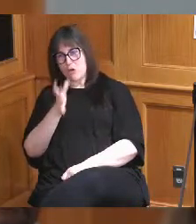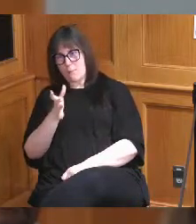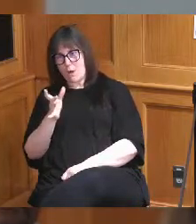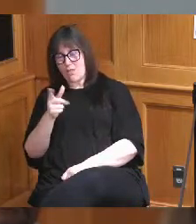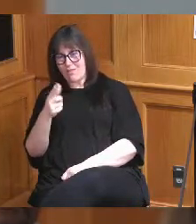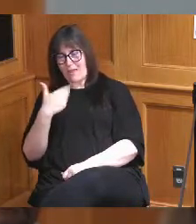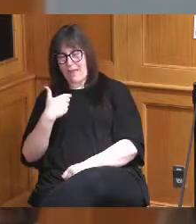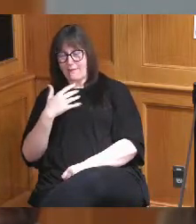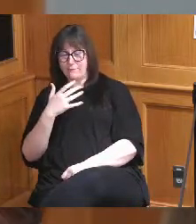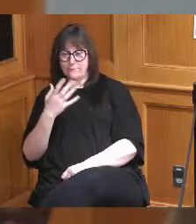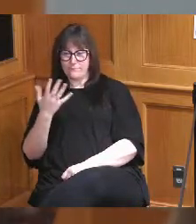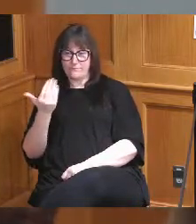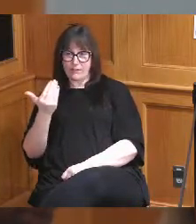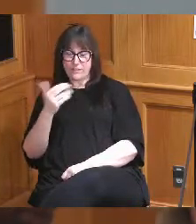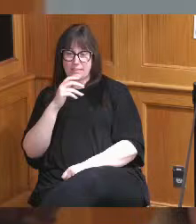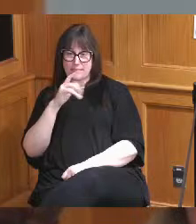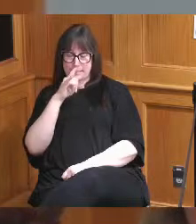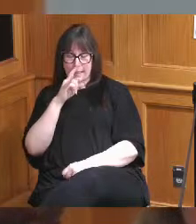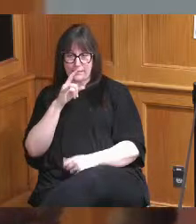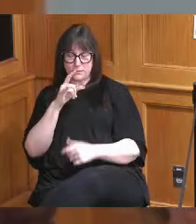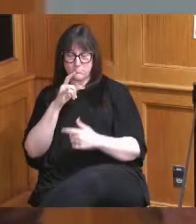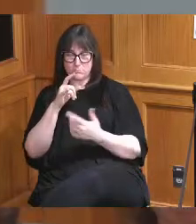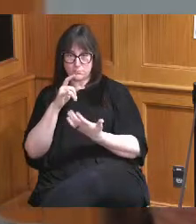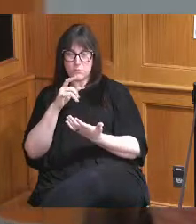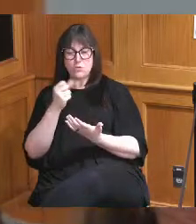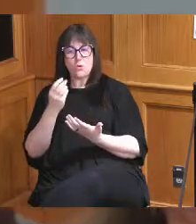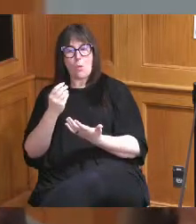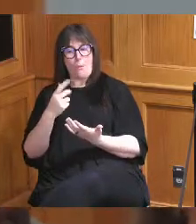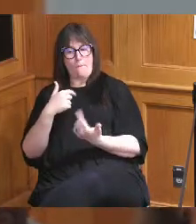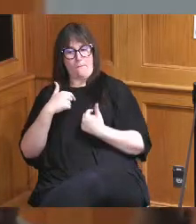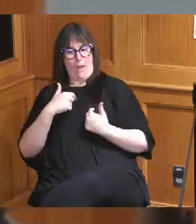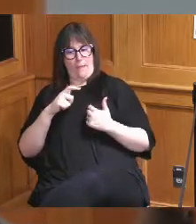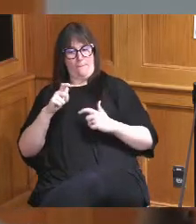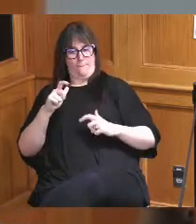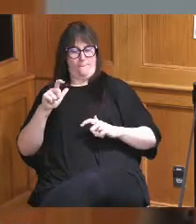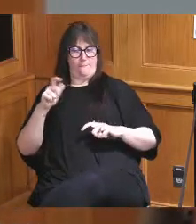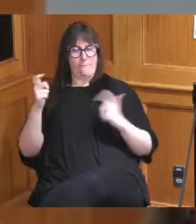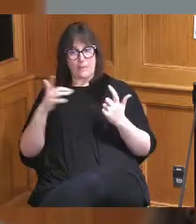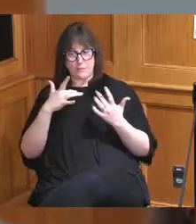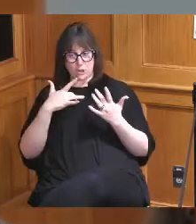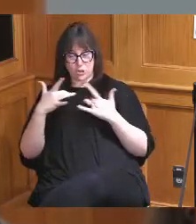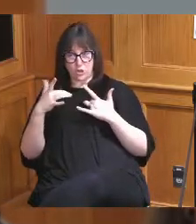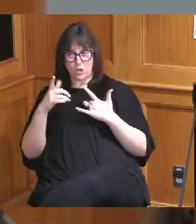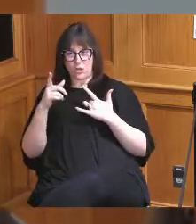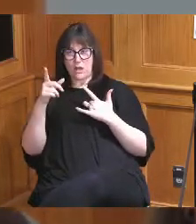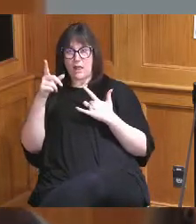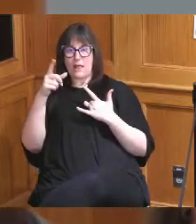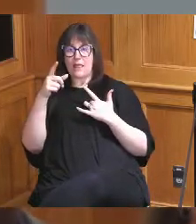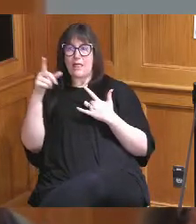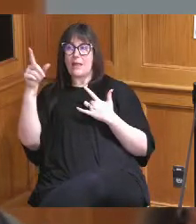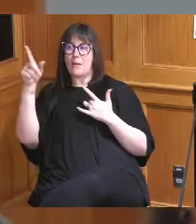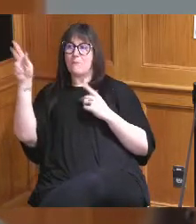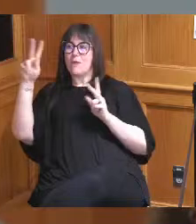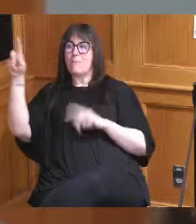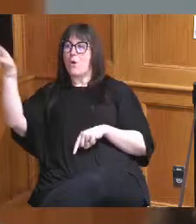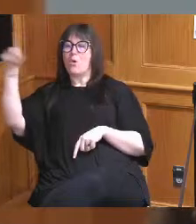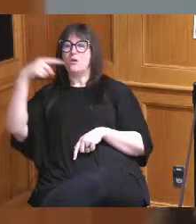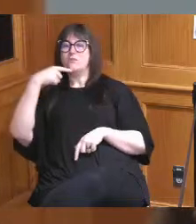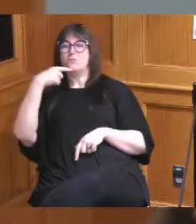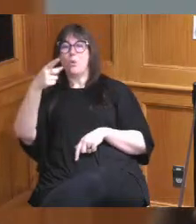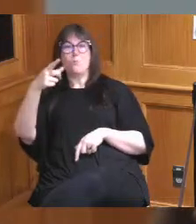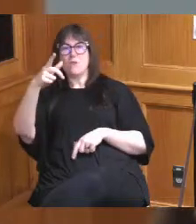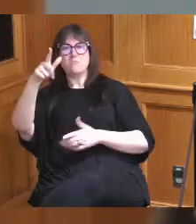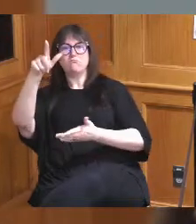children. So one of my biggest things was because they told him he couldn't, that's what pushes me to say I